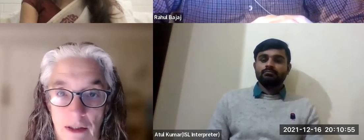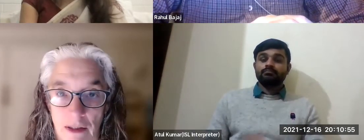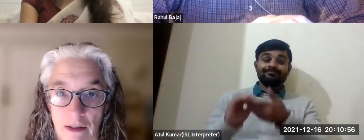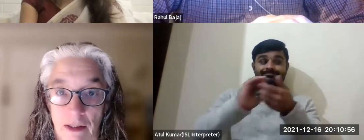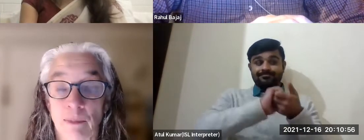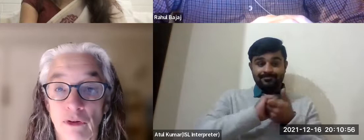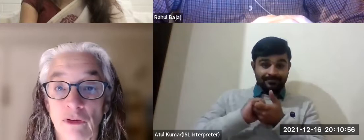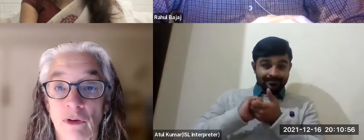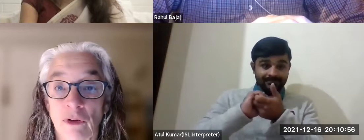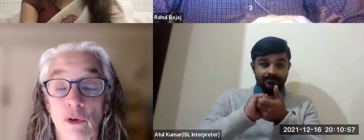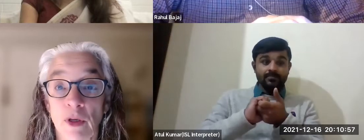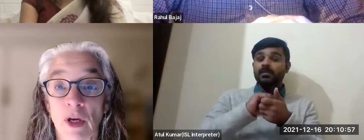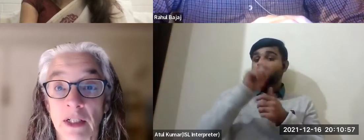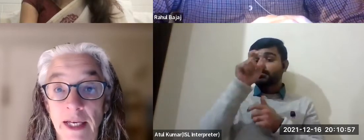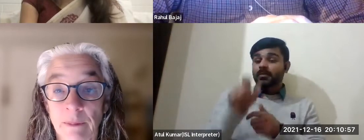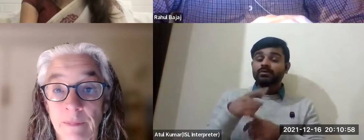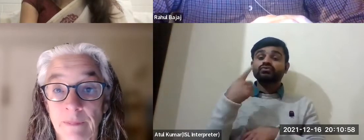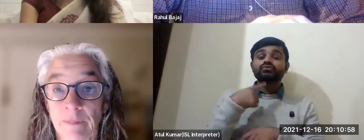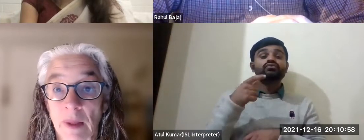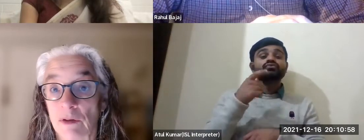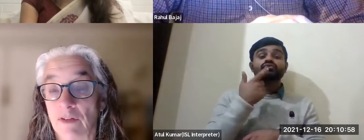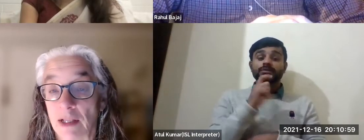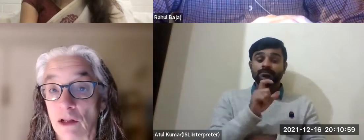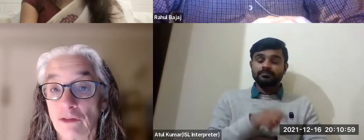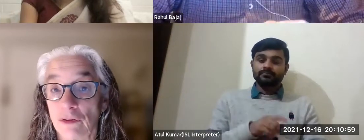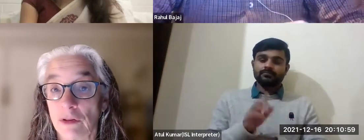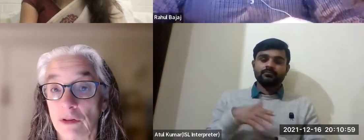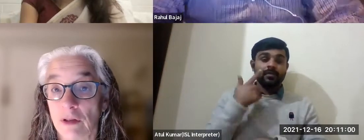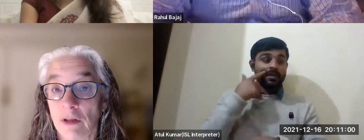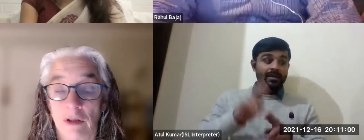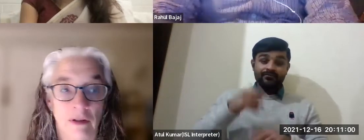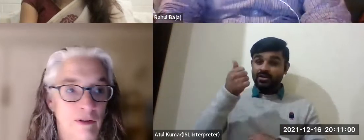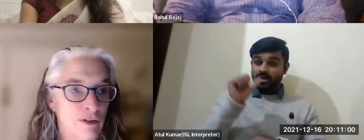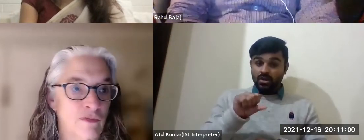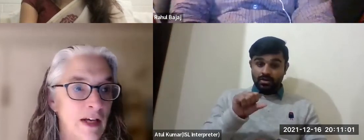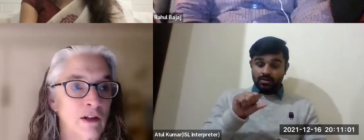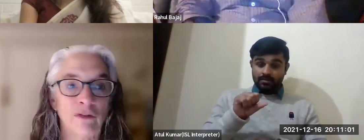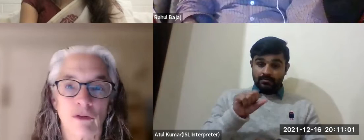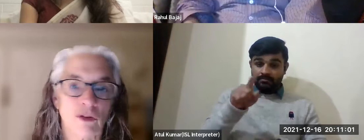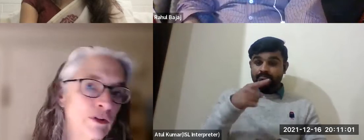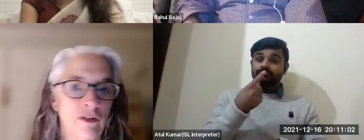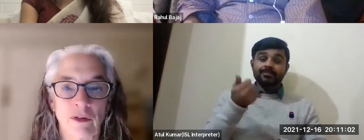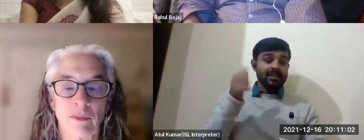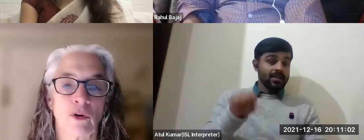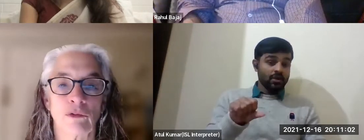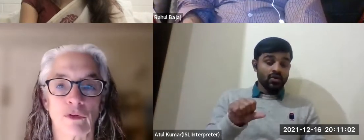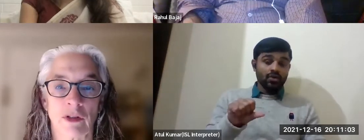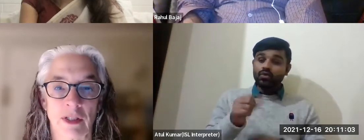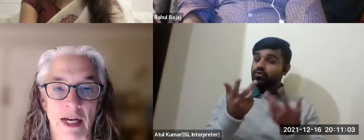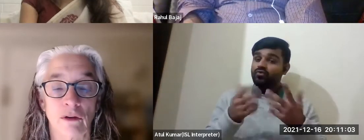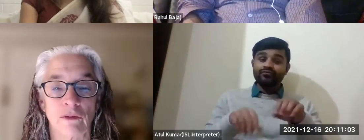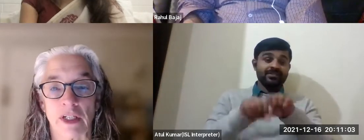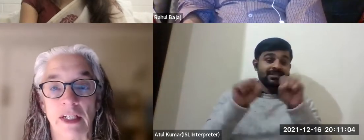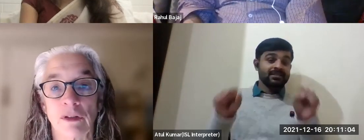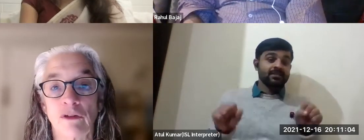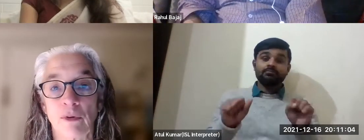Engaging the person with whom you have the claim. When you file a lawsuit, you just file a lawsuit, court systems, court rules